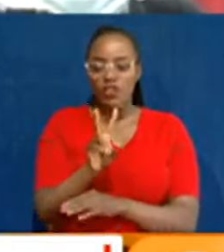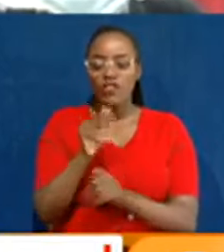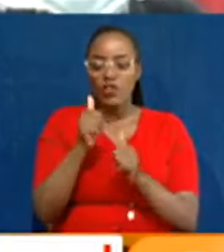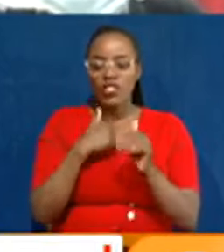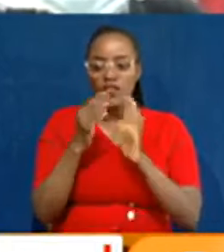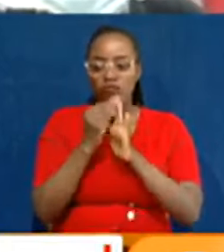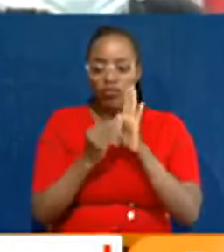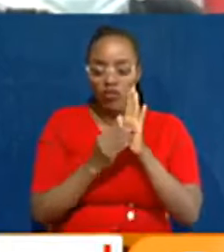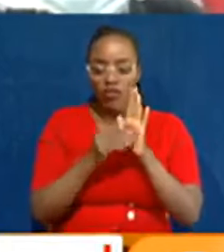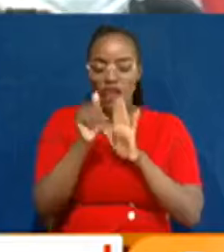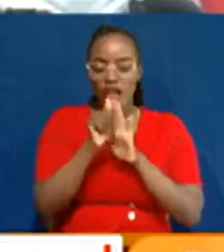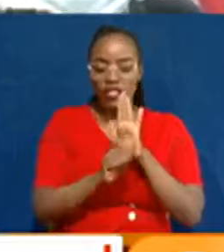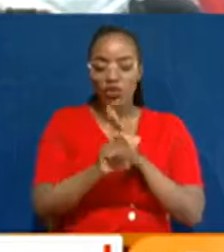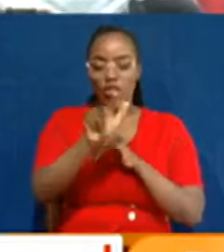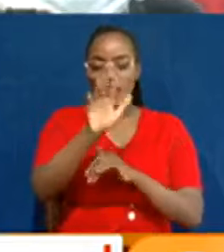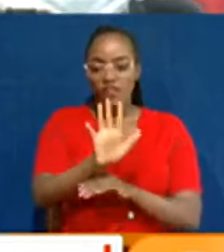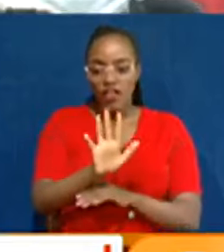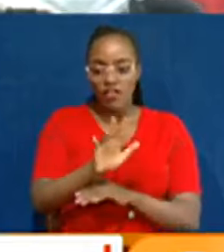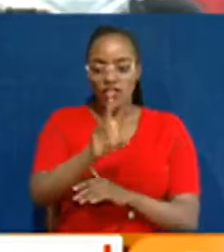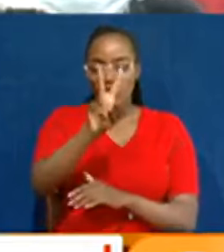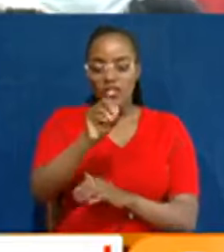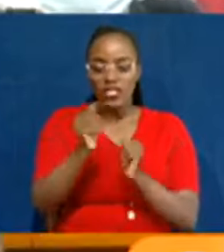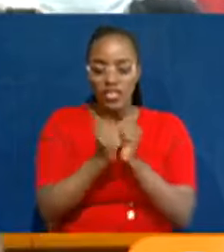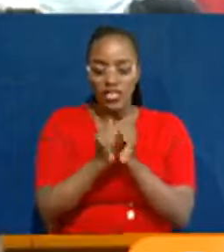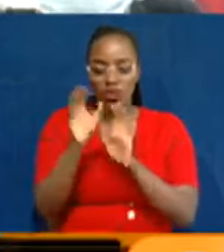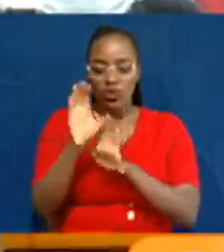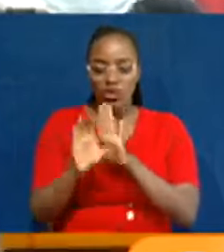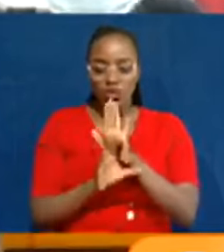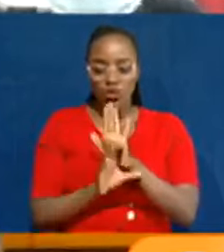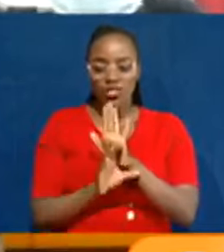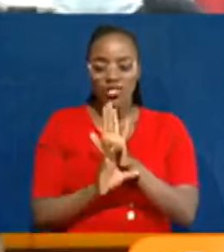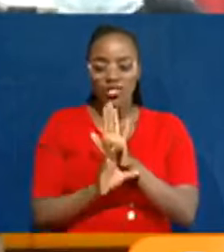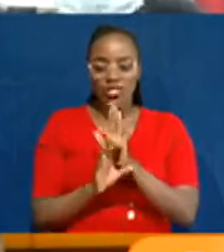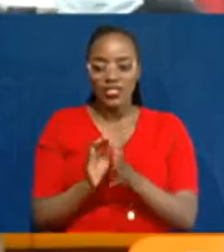way to Article 35 of the Constitution of Kenya 2010.